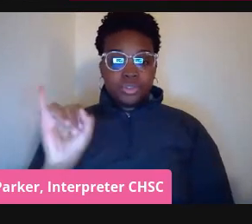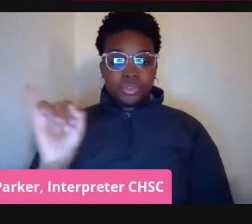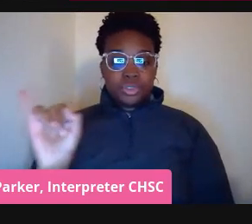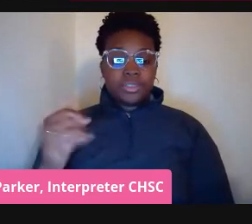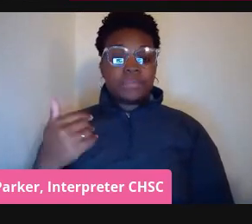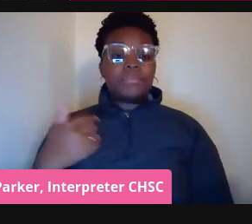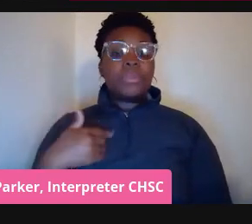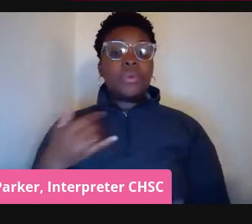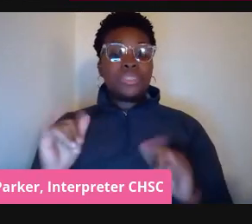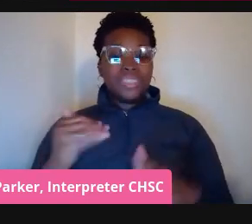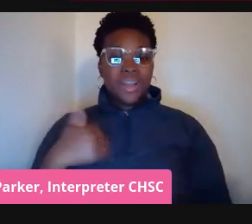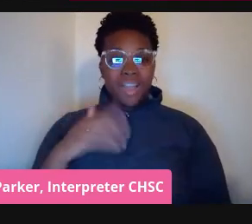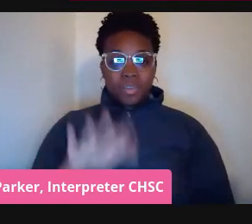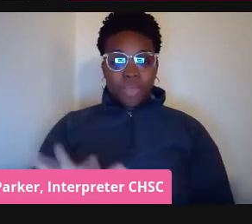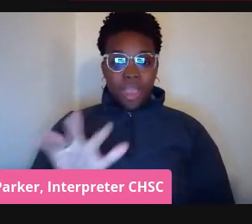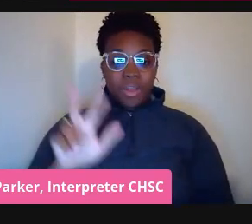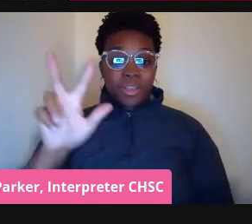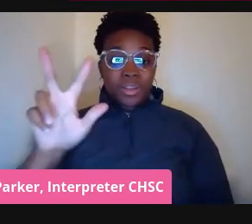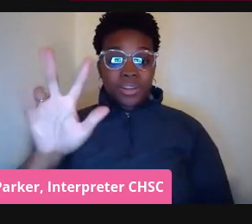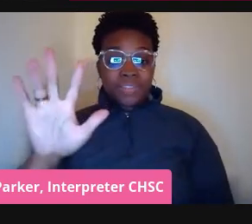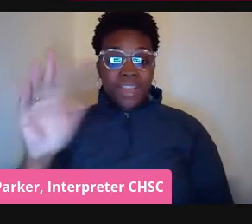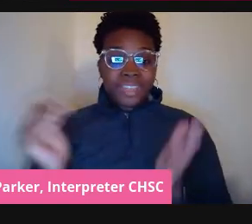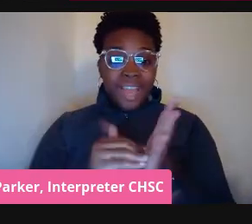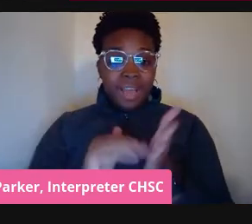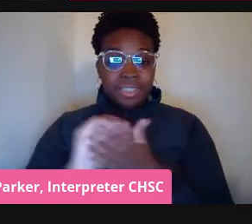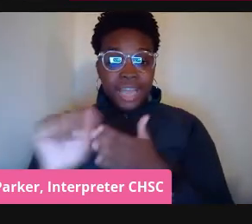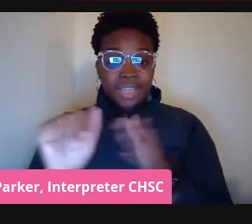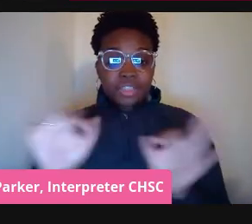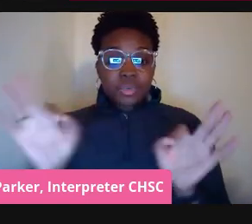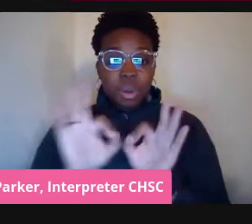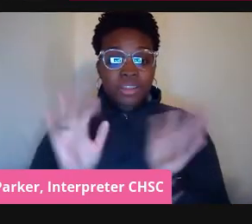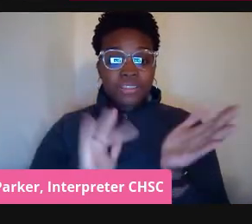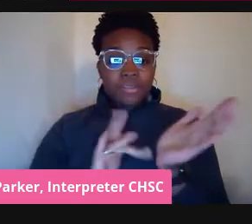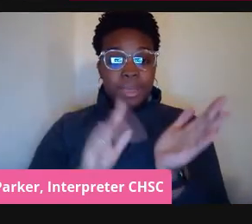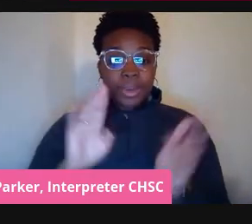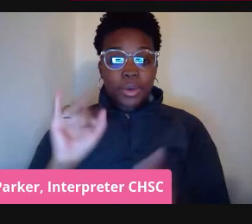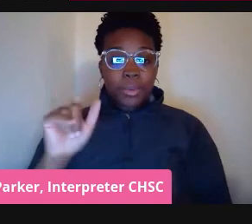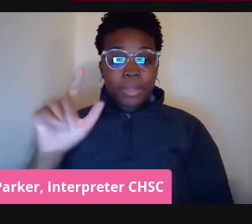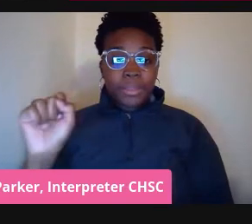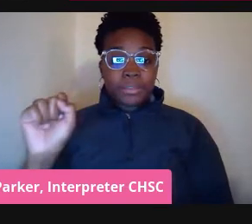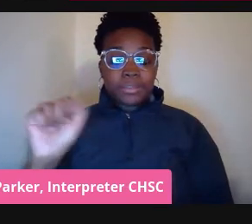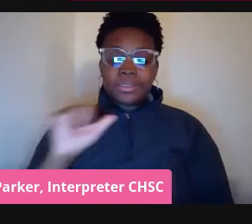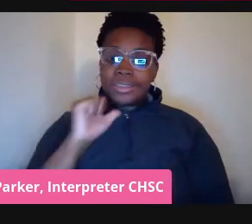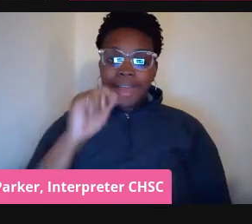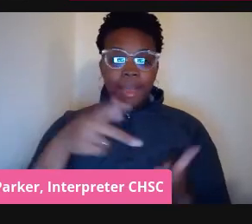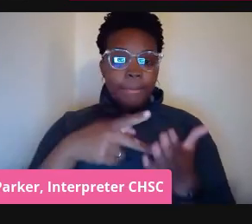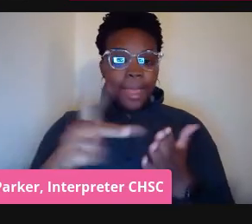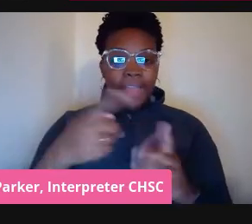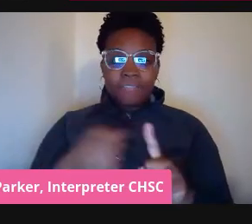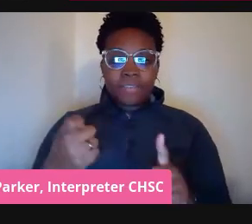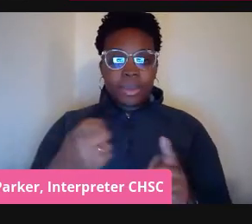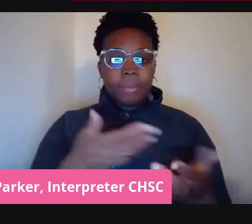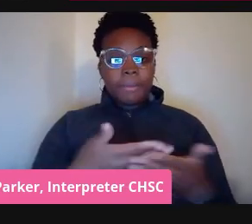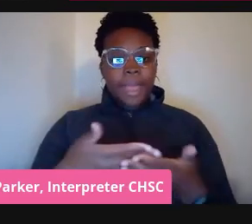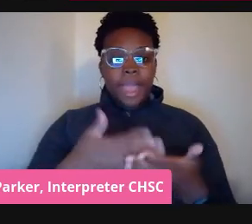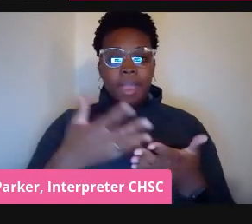and still have about $35,000 worth of medical bills that are unpaid from